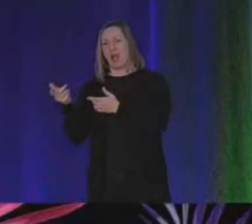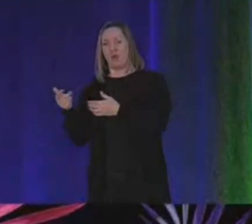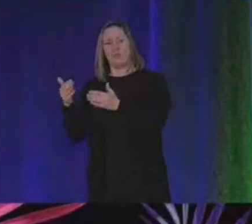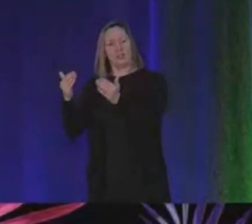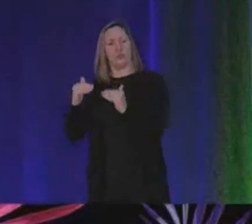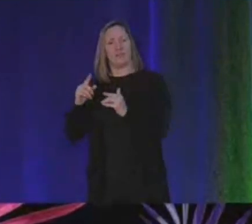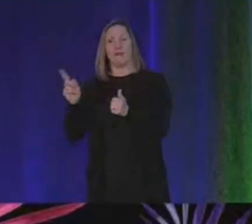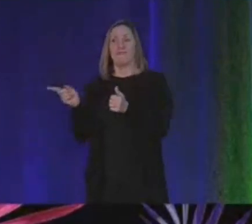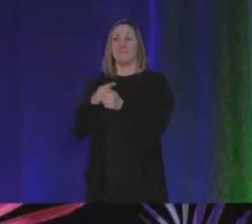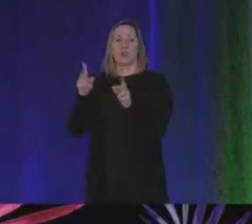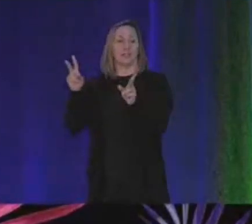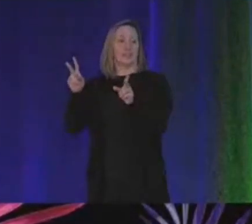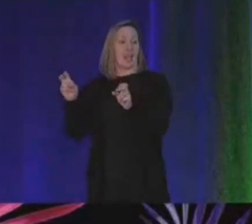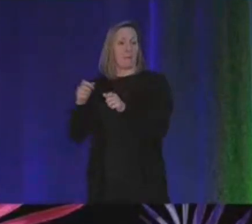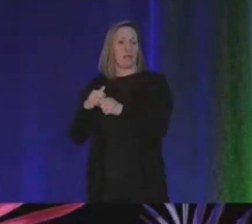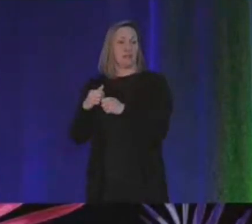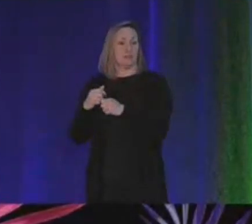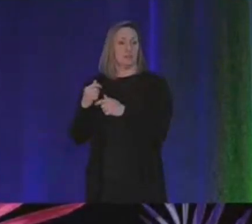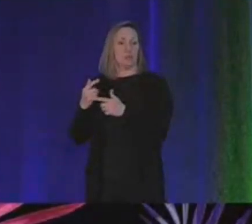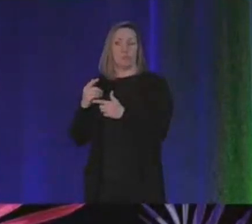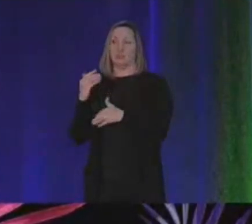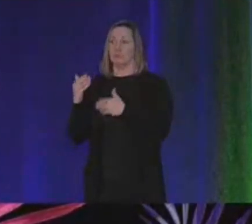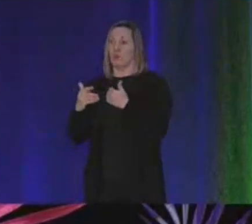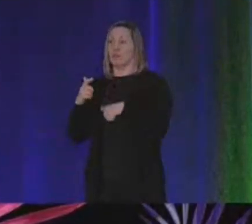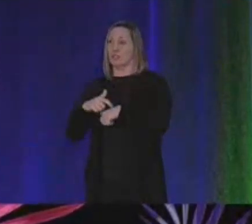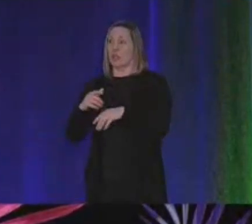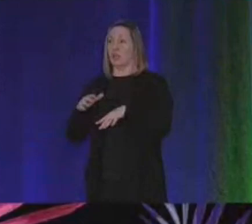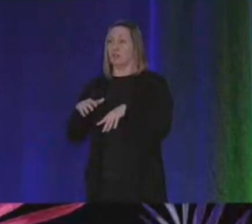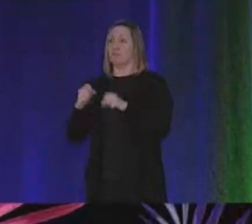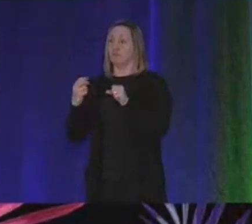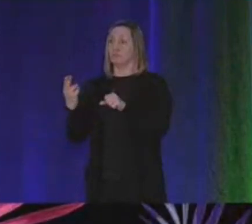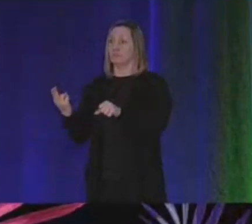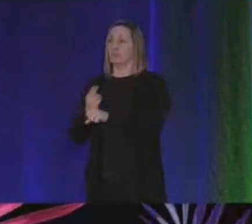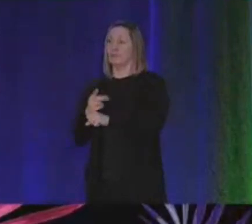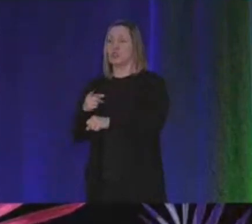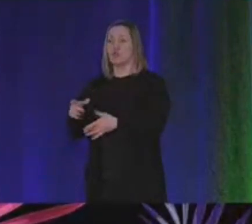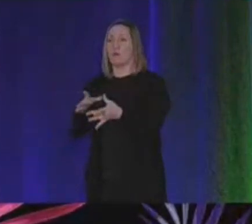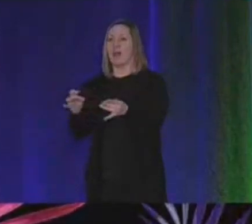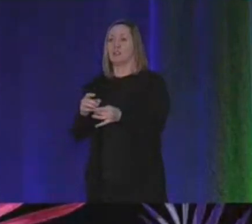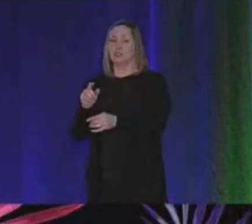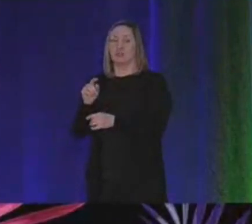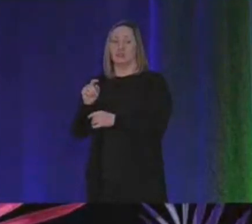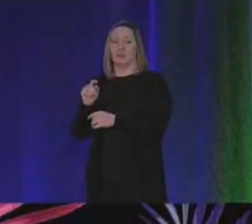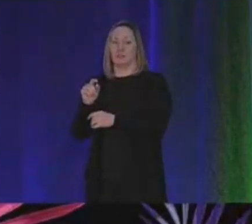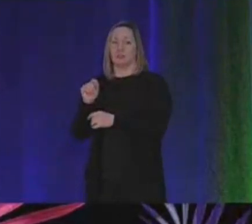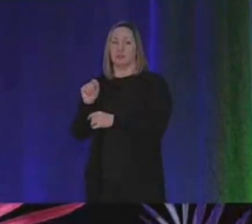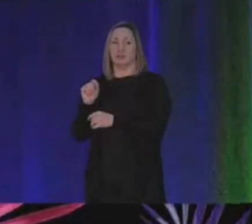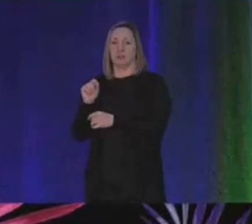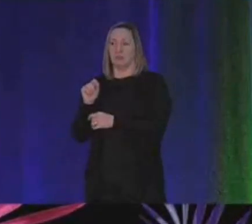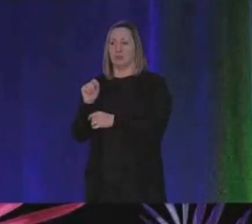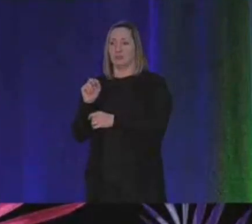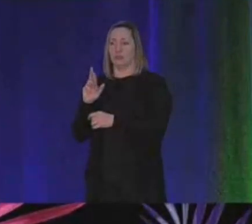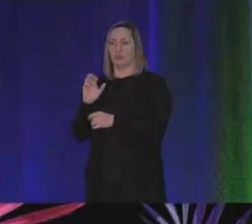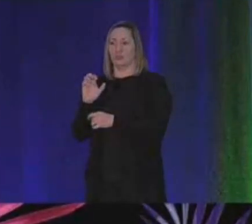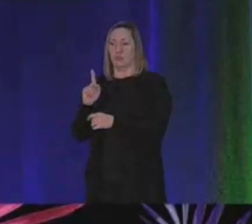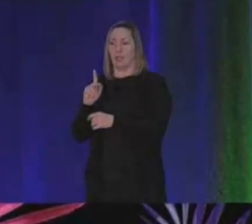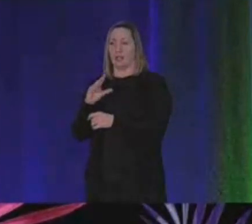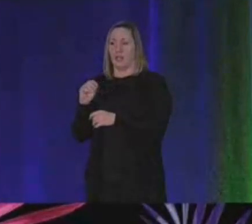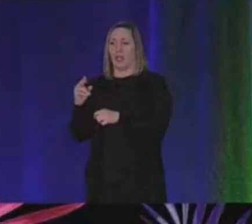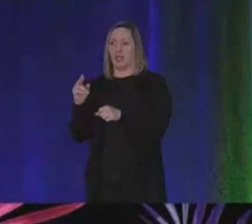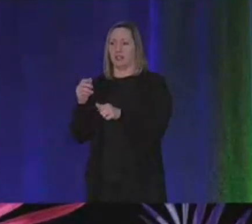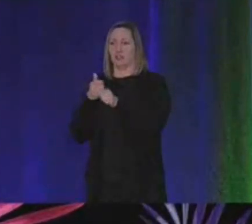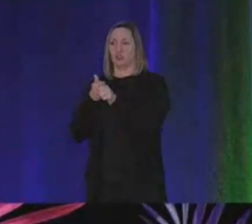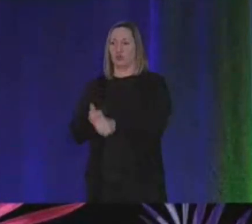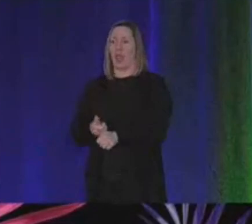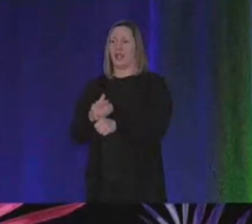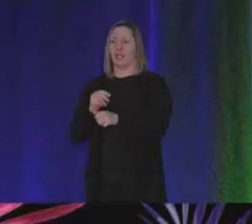first topic, which is adoption over time. So you mentioned that tracking adoption is really important for your overall health score. Yeah. Can